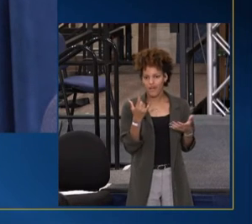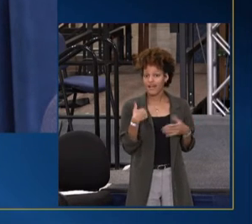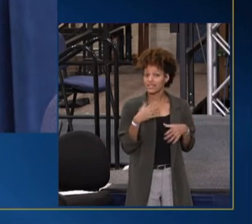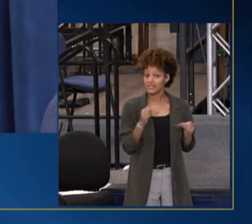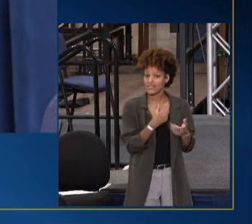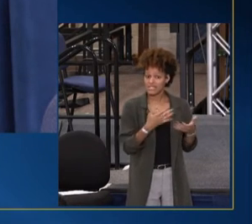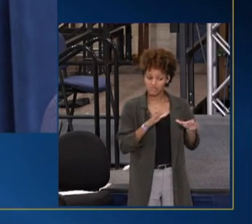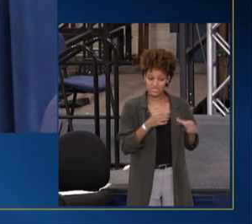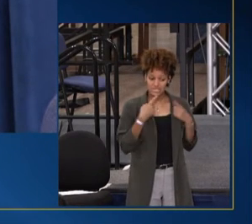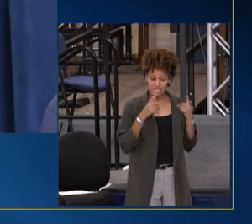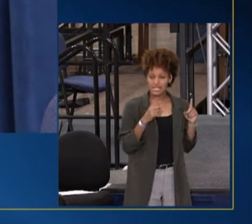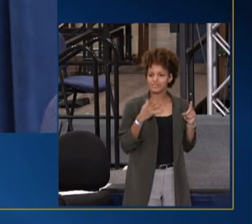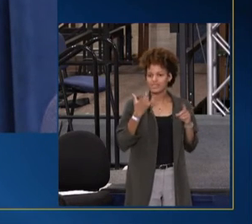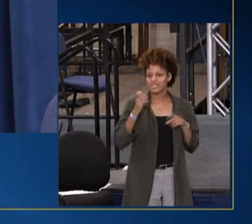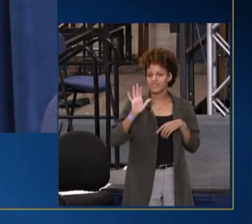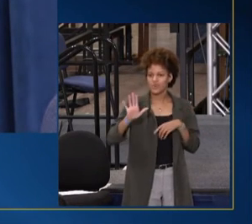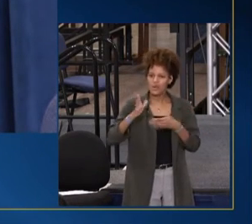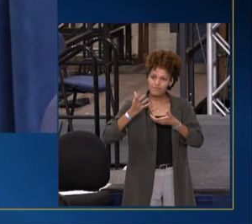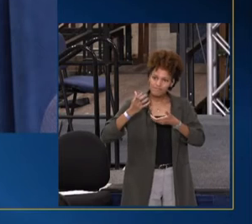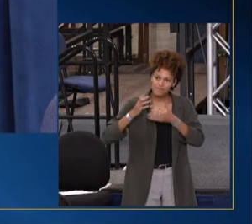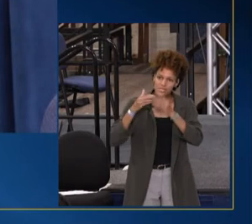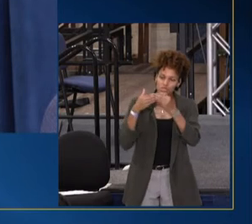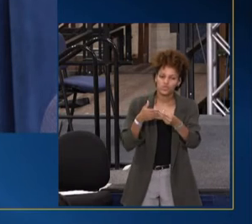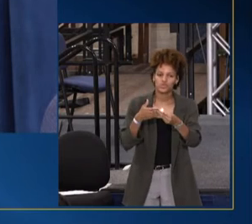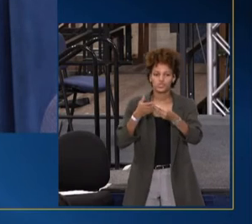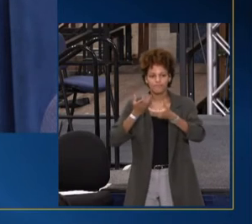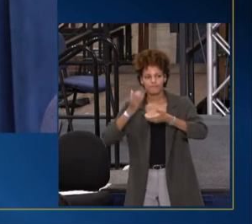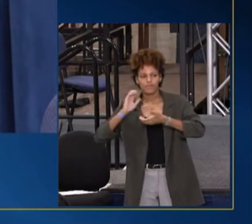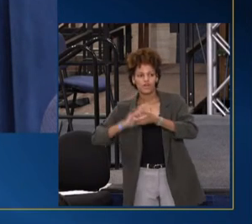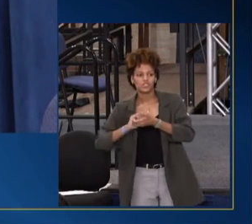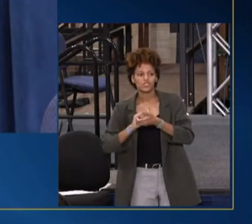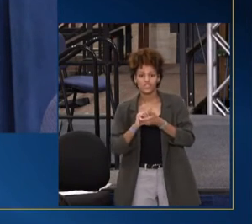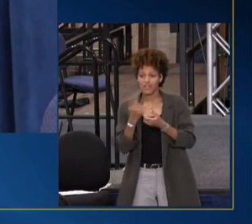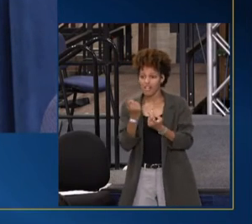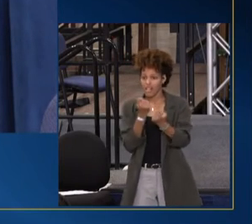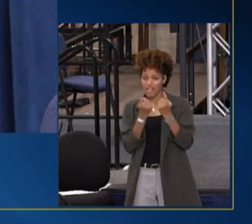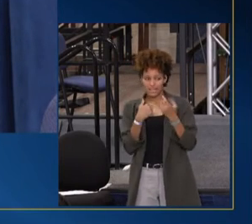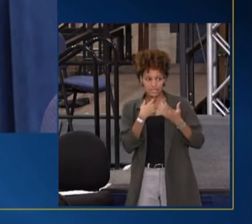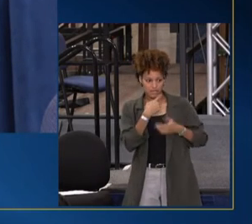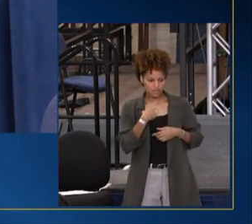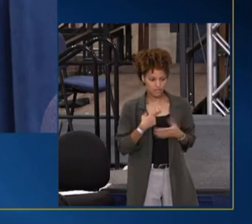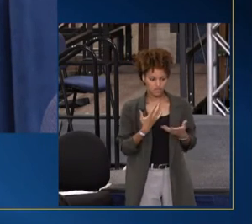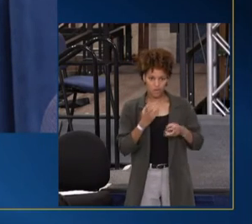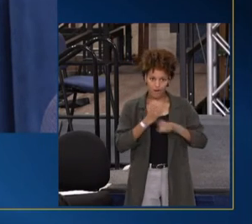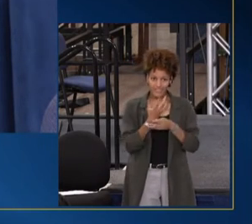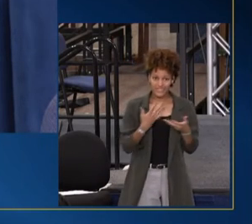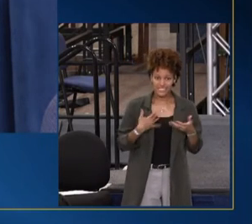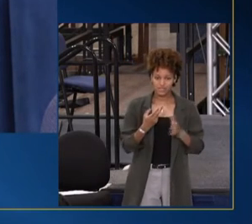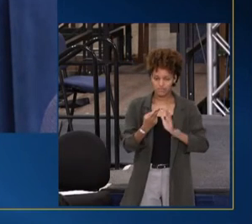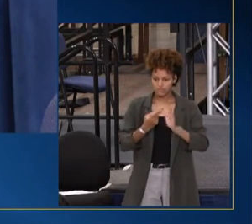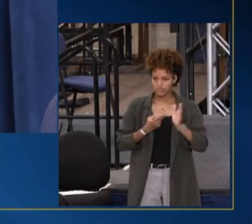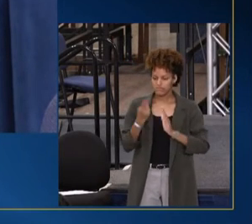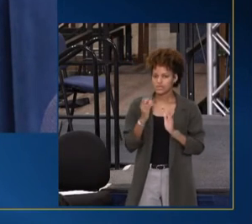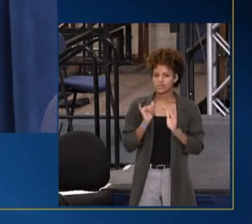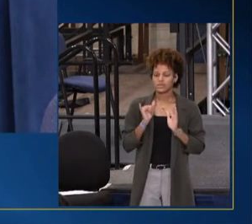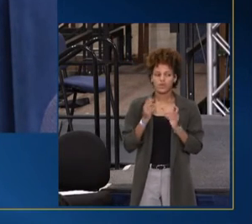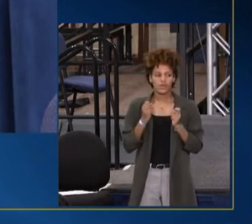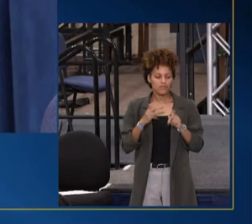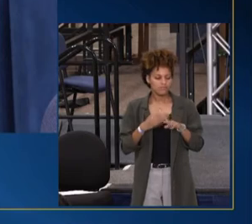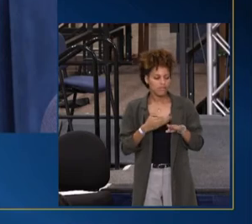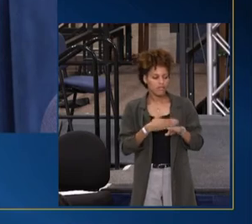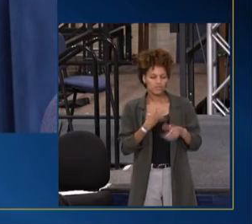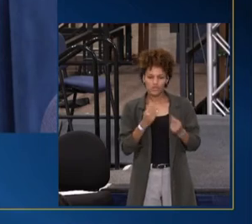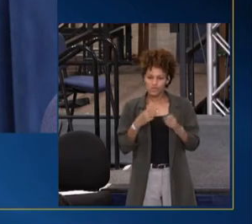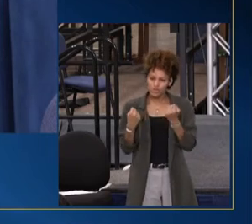leadership, because of your partnership, because of you telling hard truths to all of us across this administration as we work to really support all